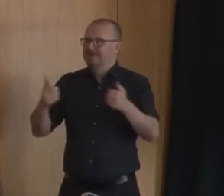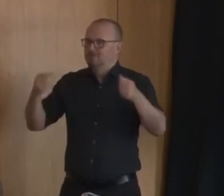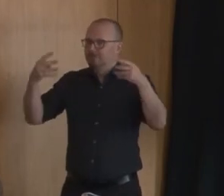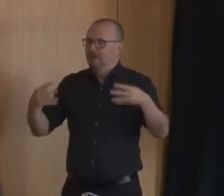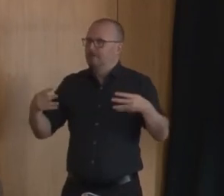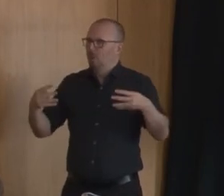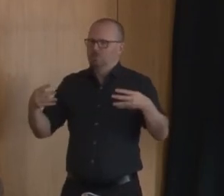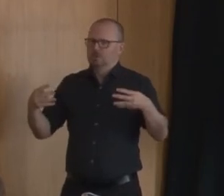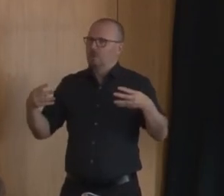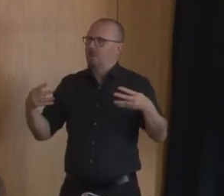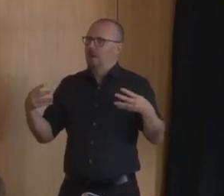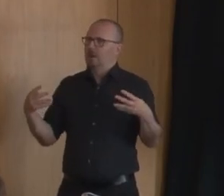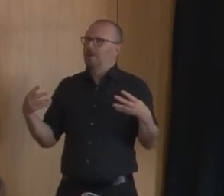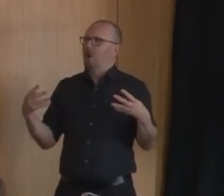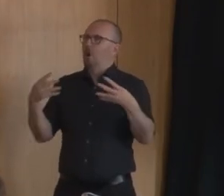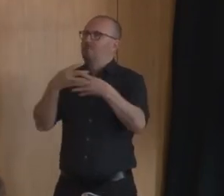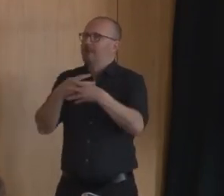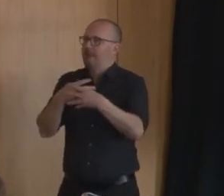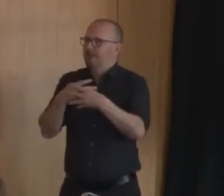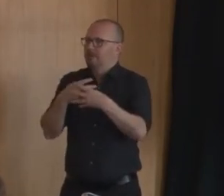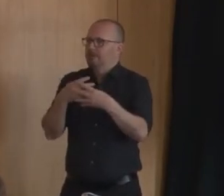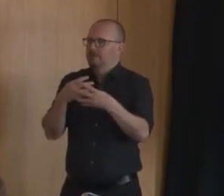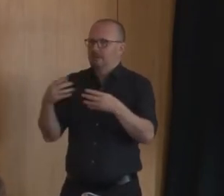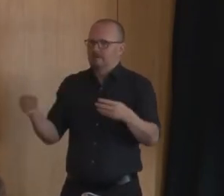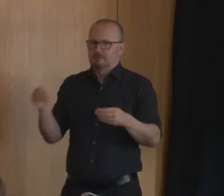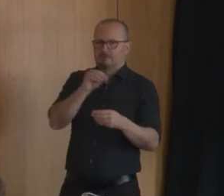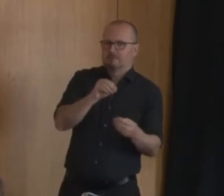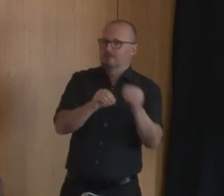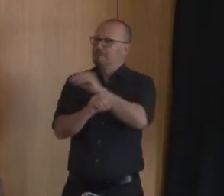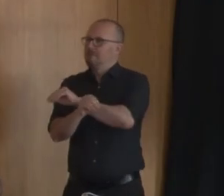and that's to encourage language learning, which is a really, really big emphasis for us now.